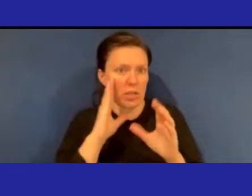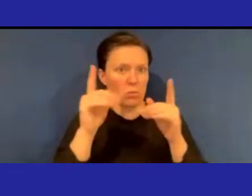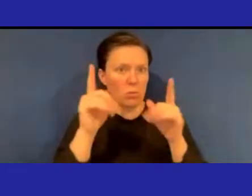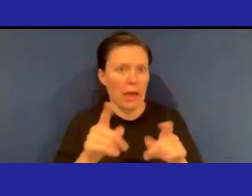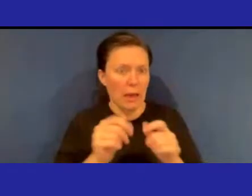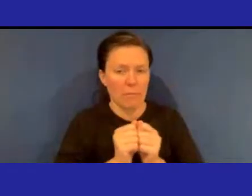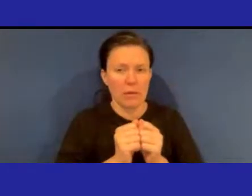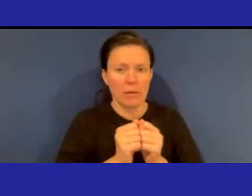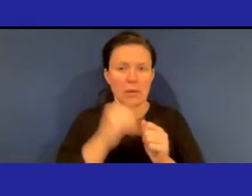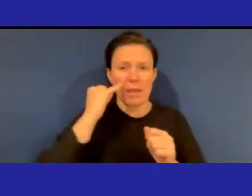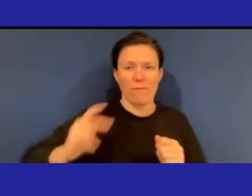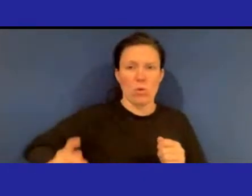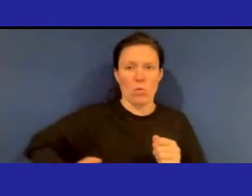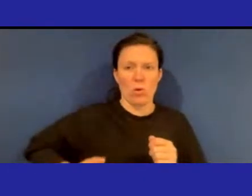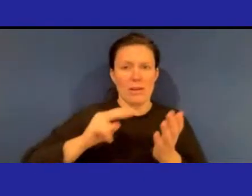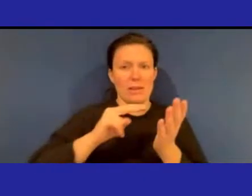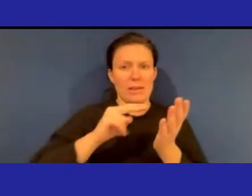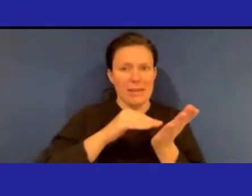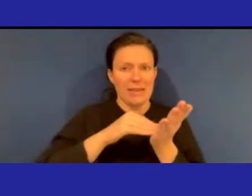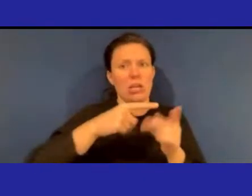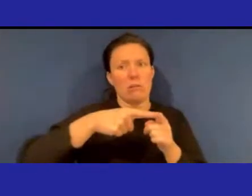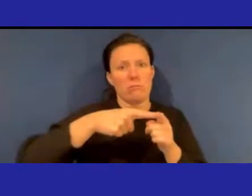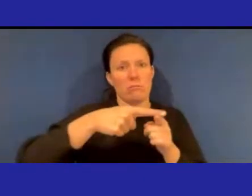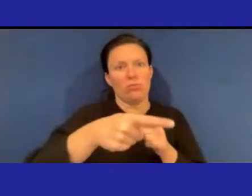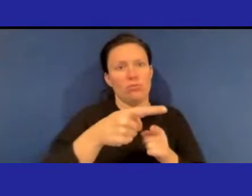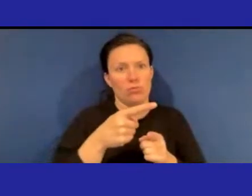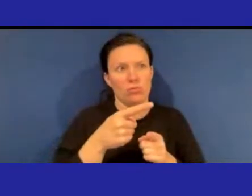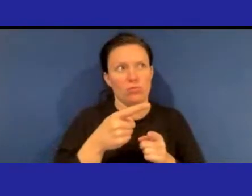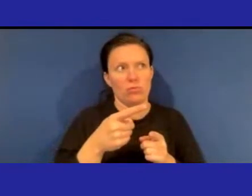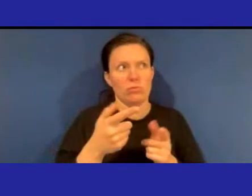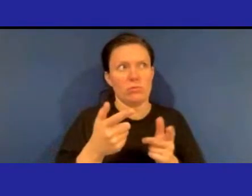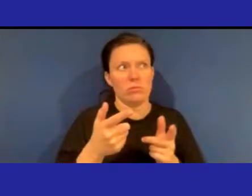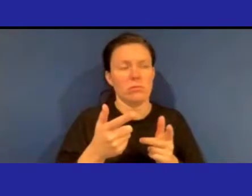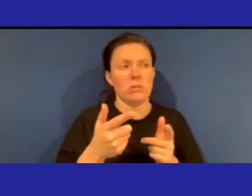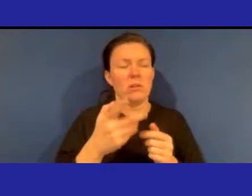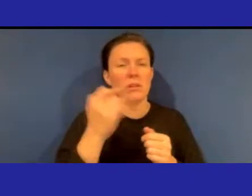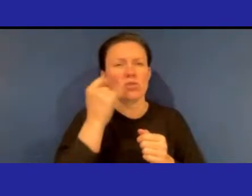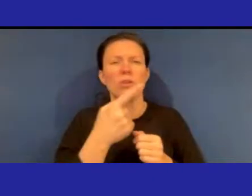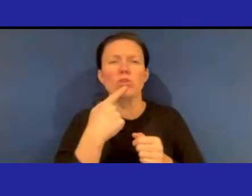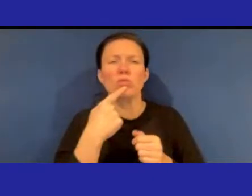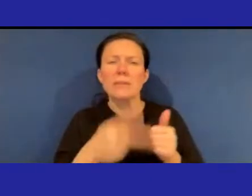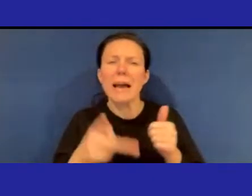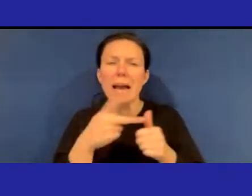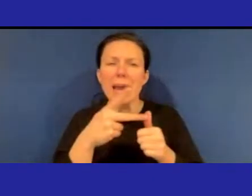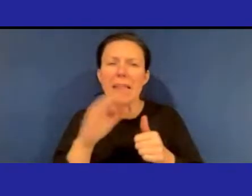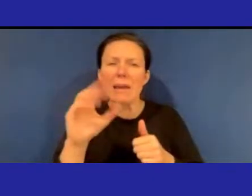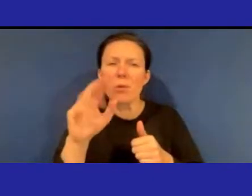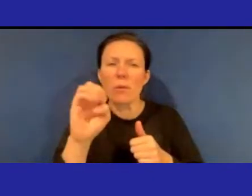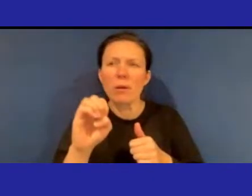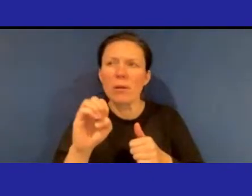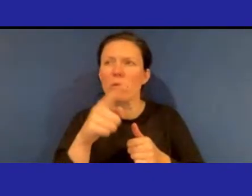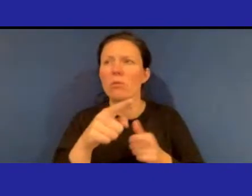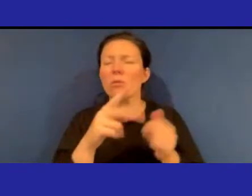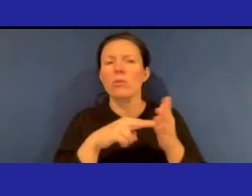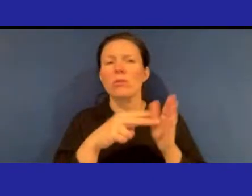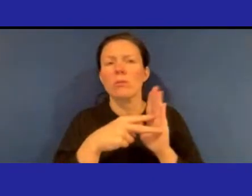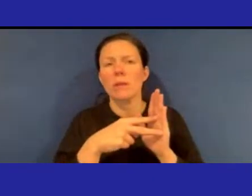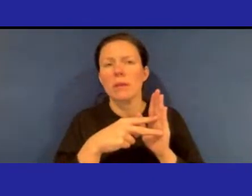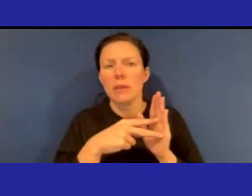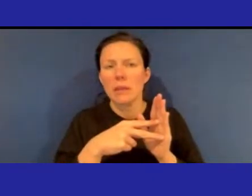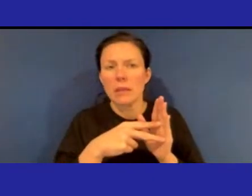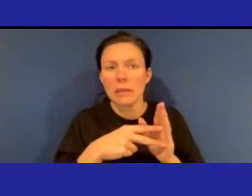not really connected to you, you don't. So when you say primary care, are you thinking of, you and me, or are you thinking